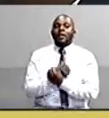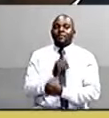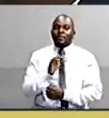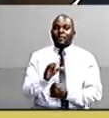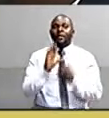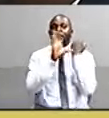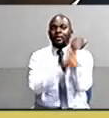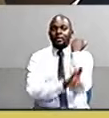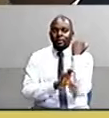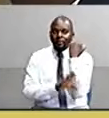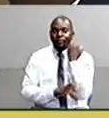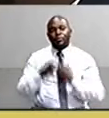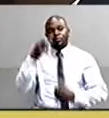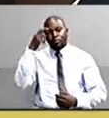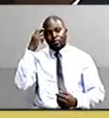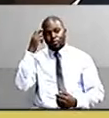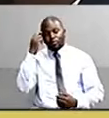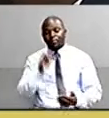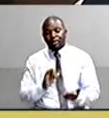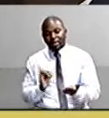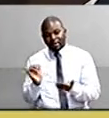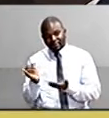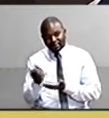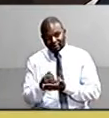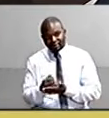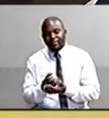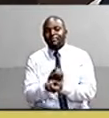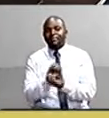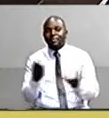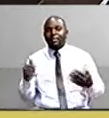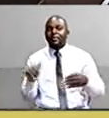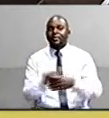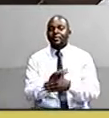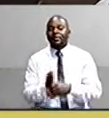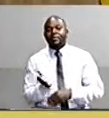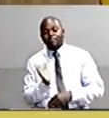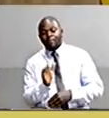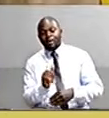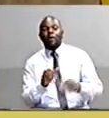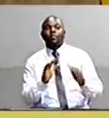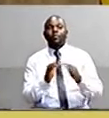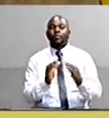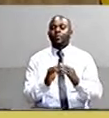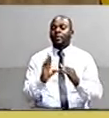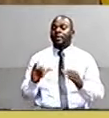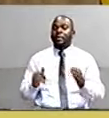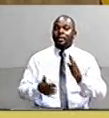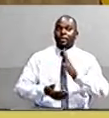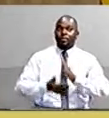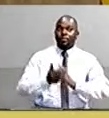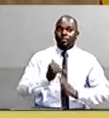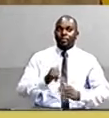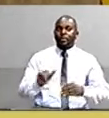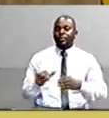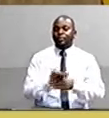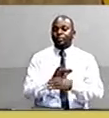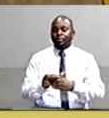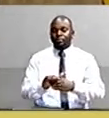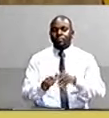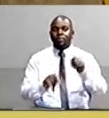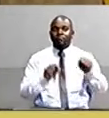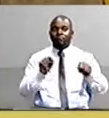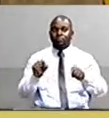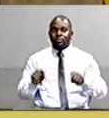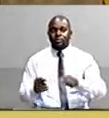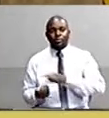country of origin by investing in various enterprises back home, as well as wooing other professionals and business entities to come